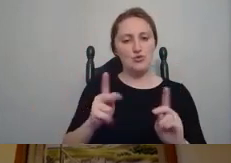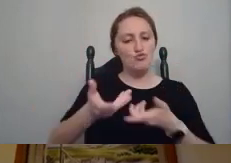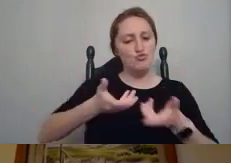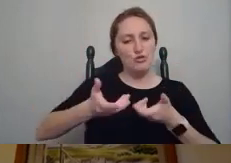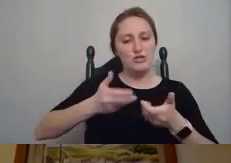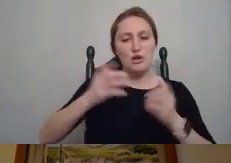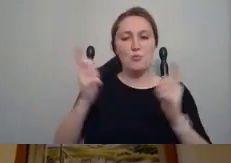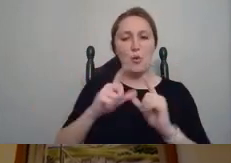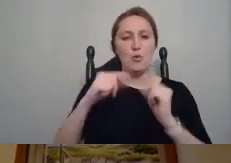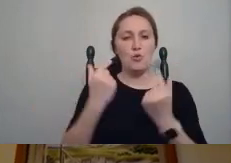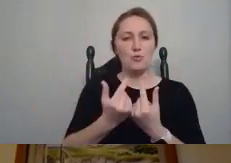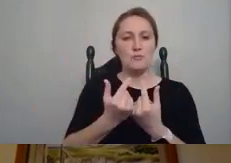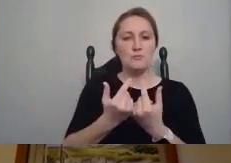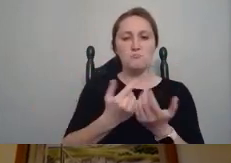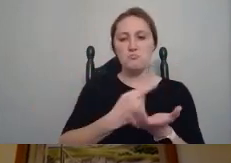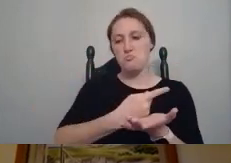the week.